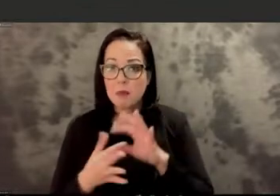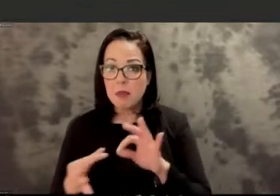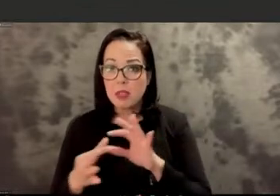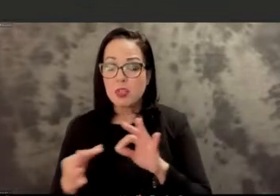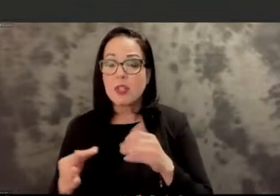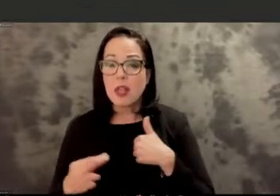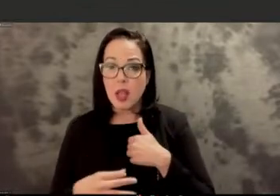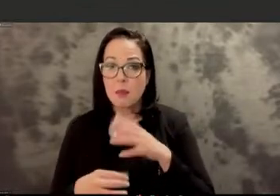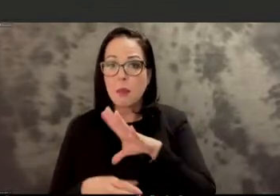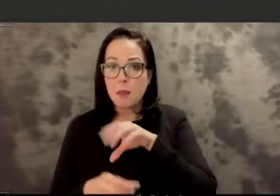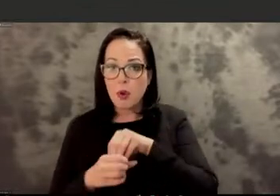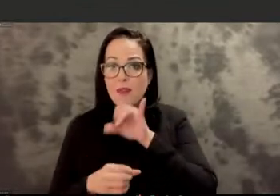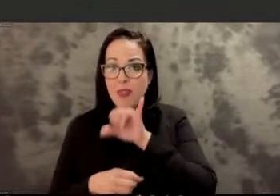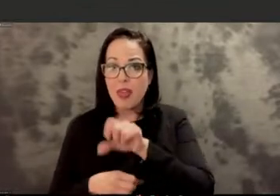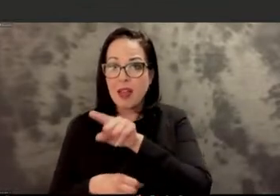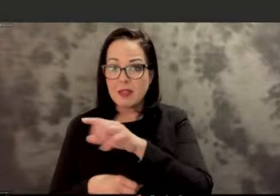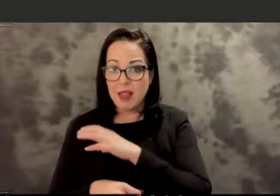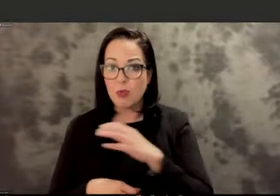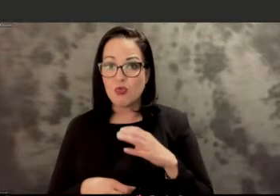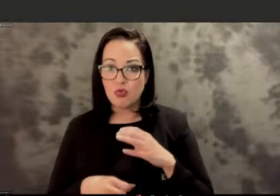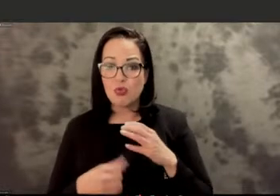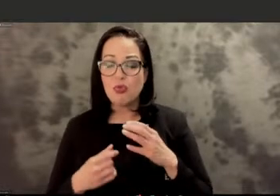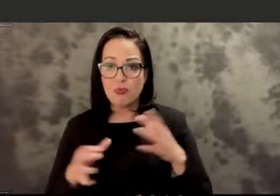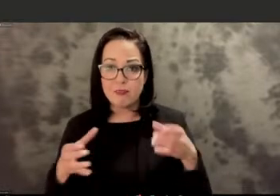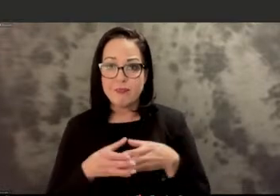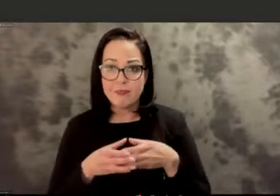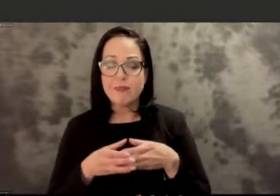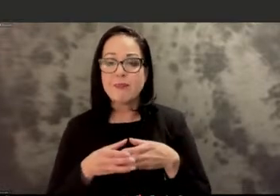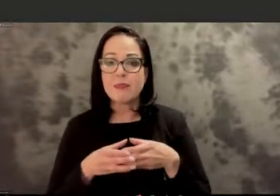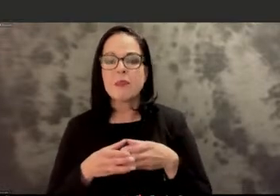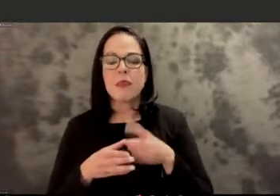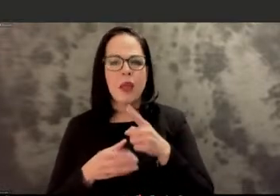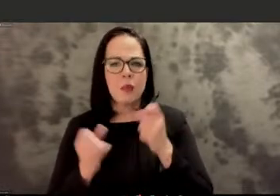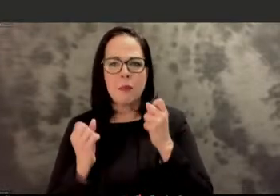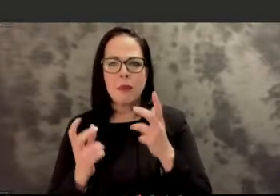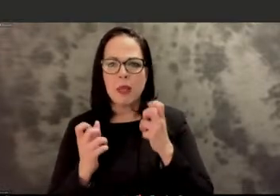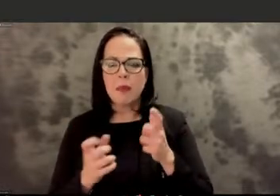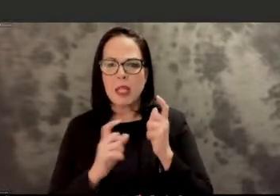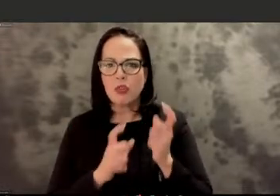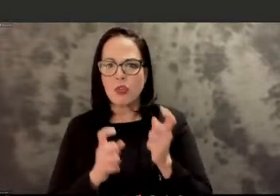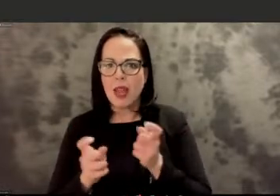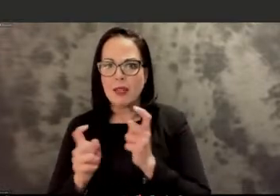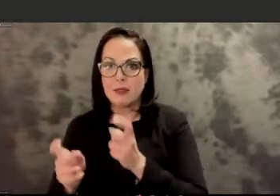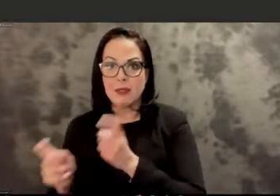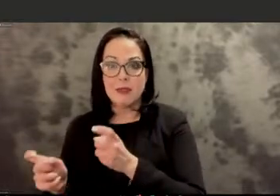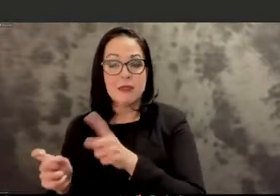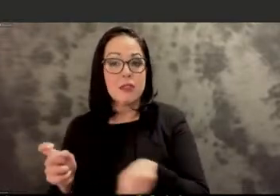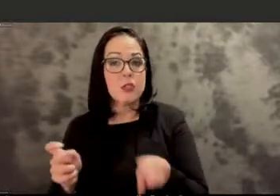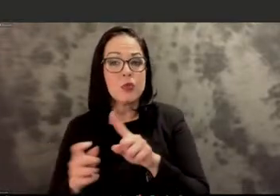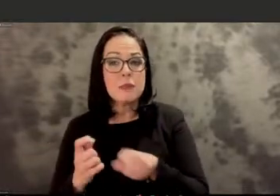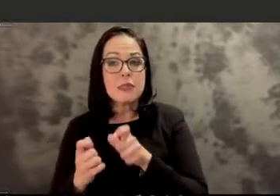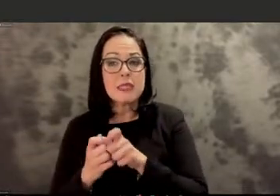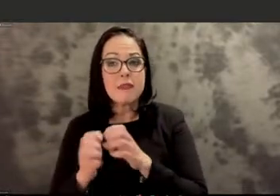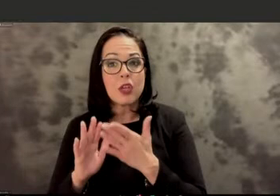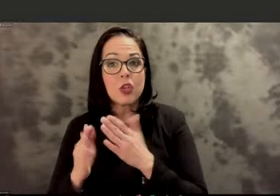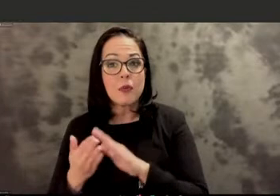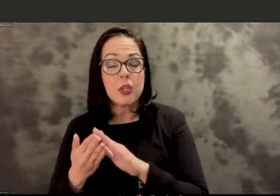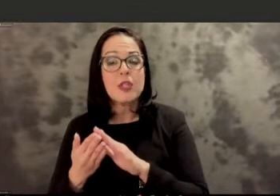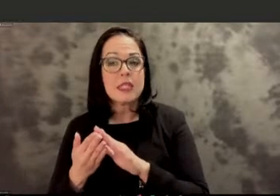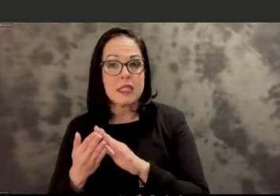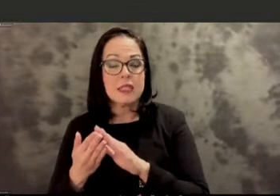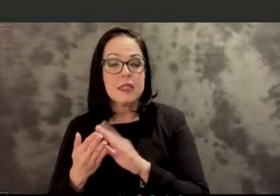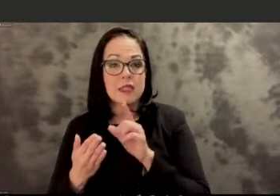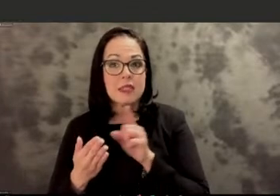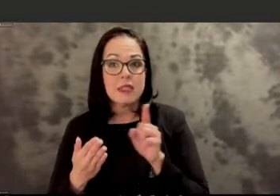Pacific Islander Physicians, and we've been providing mini grants to very specific communities. For example,